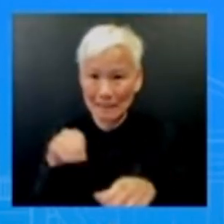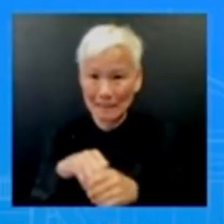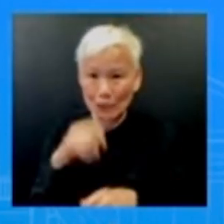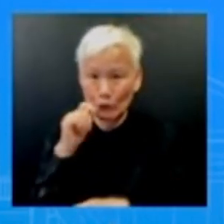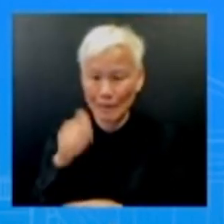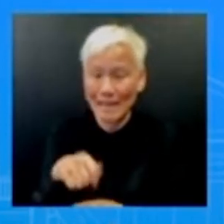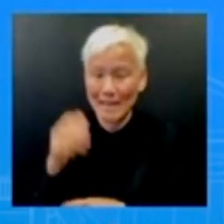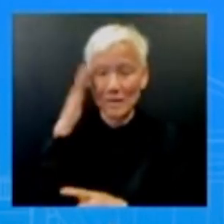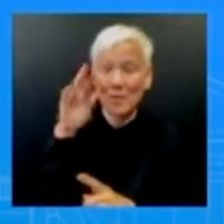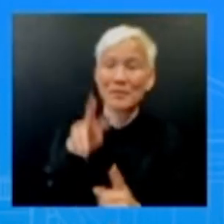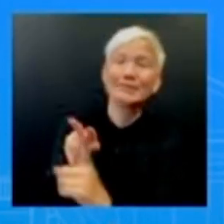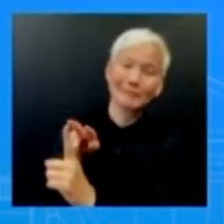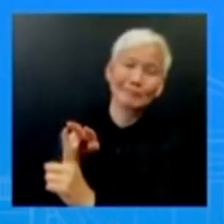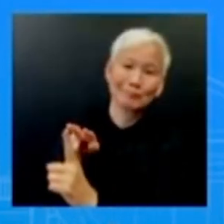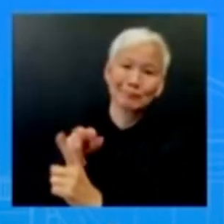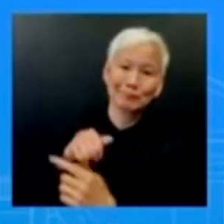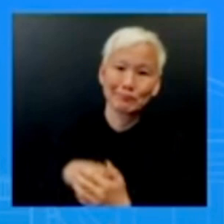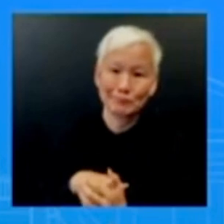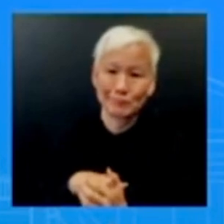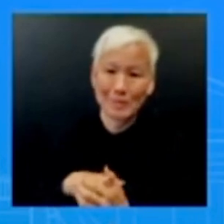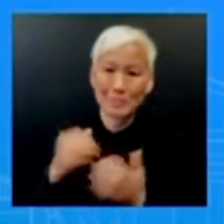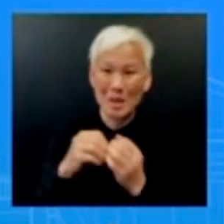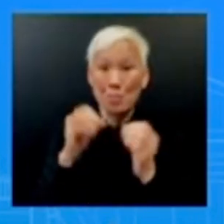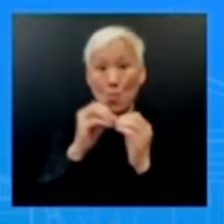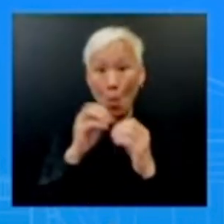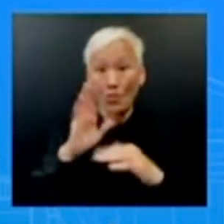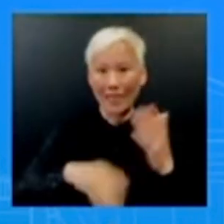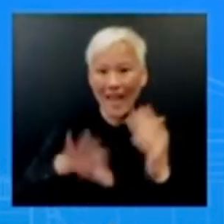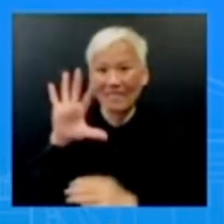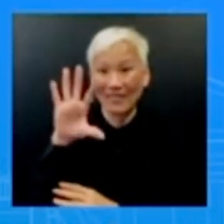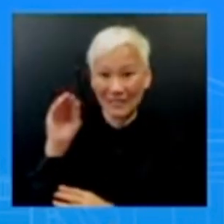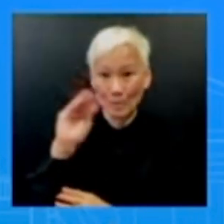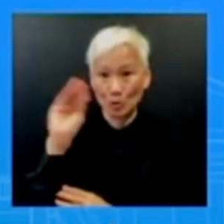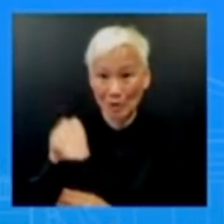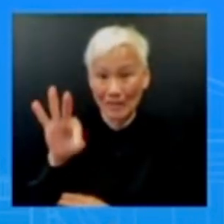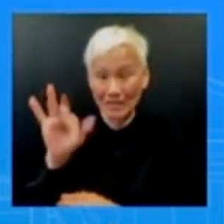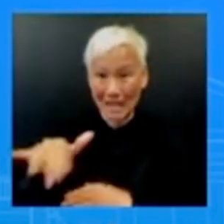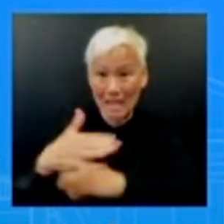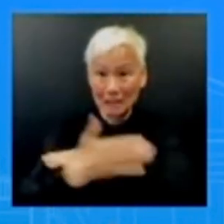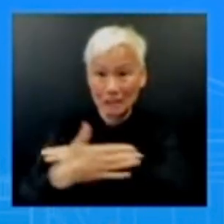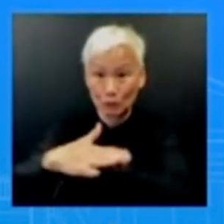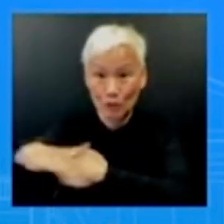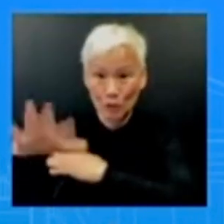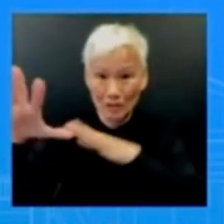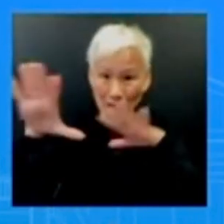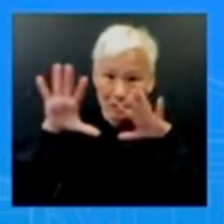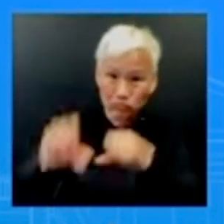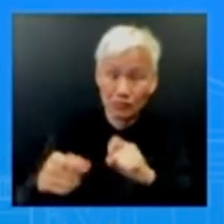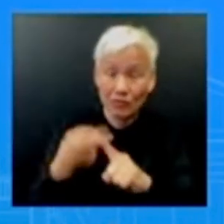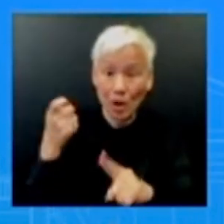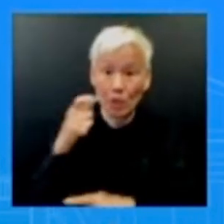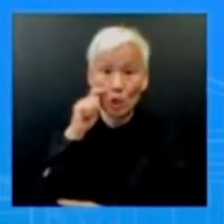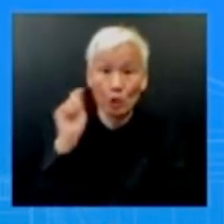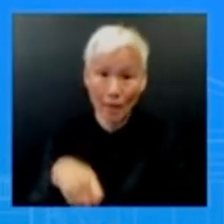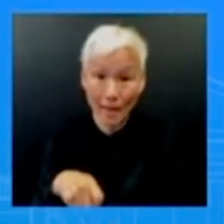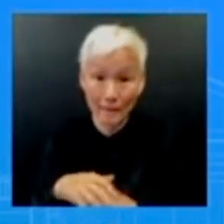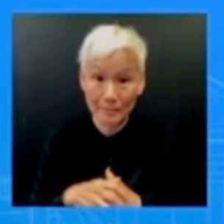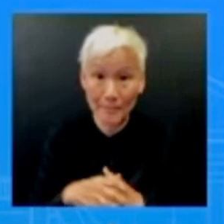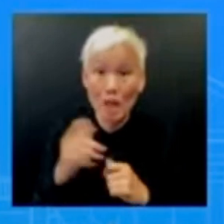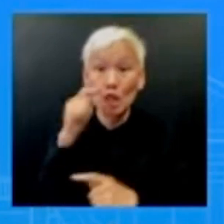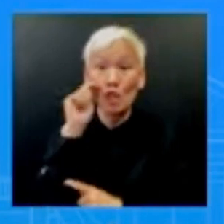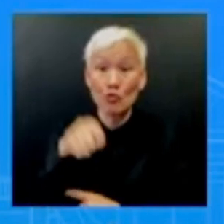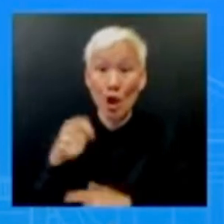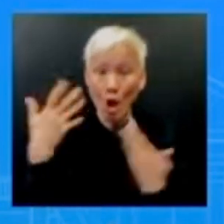50% of the territory they took from Ukraine in the first weeks and months of the war, the Ukrainians have already taken back. And the only real